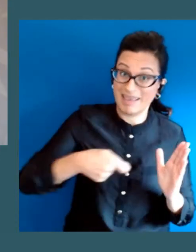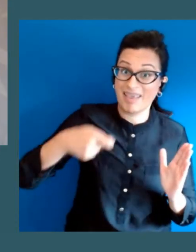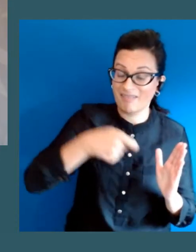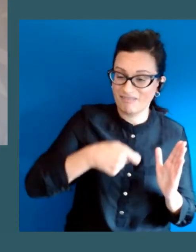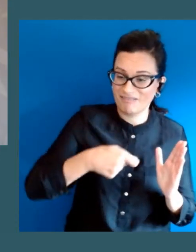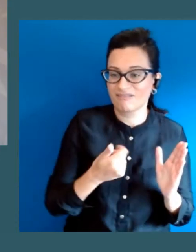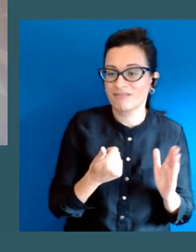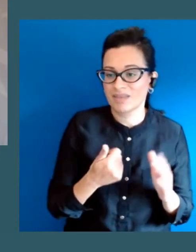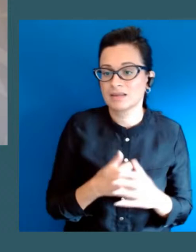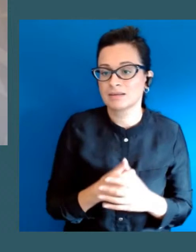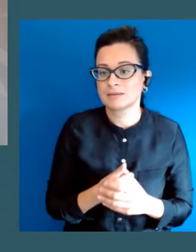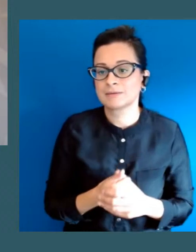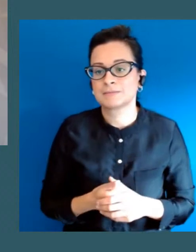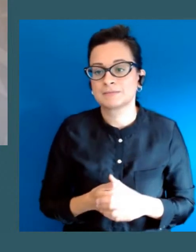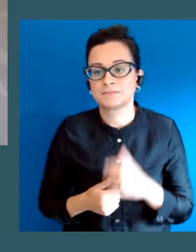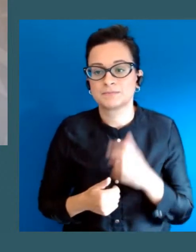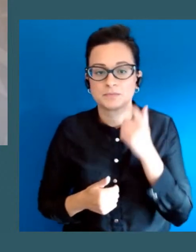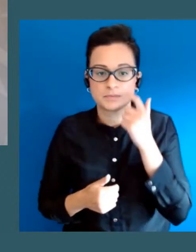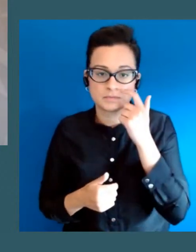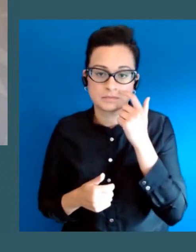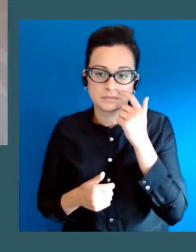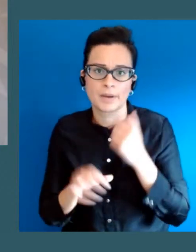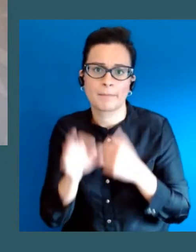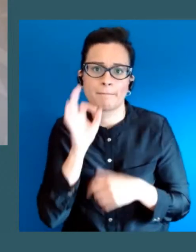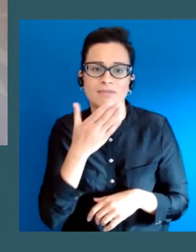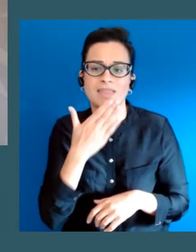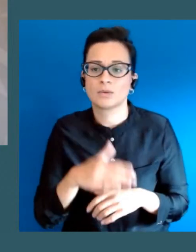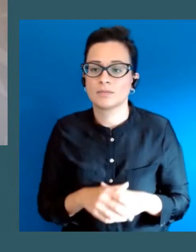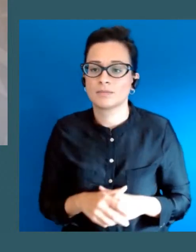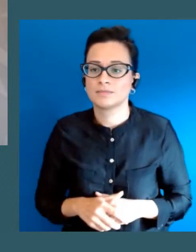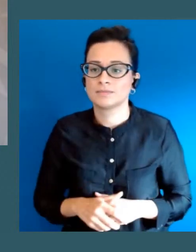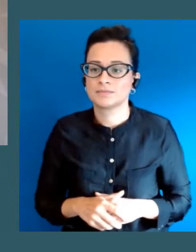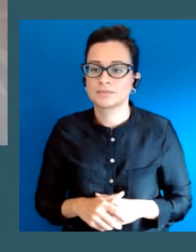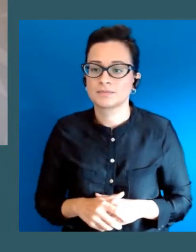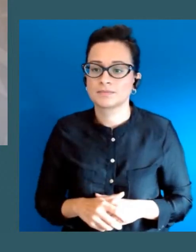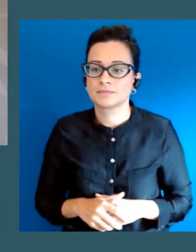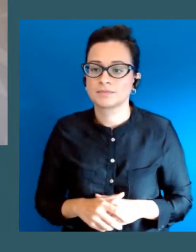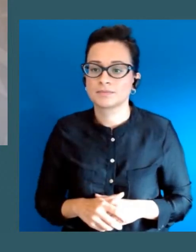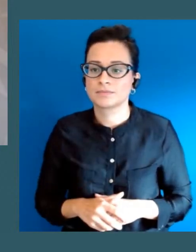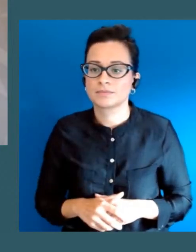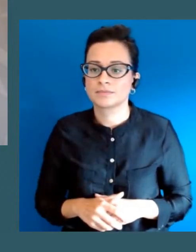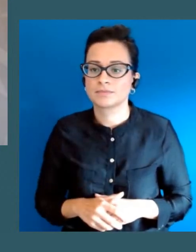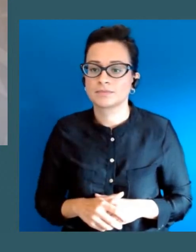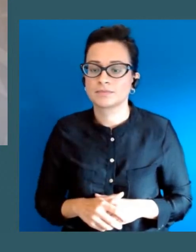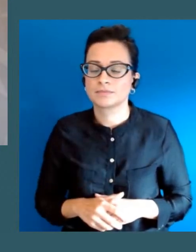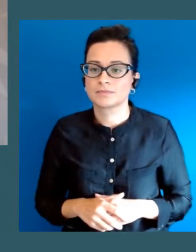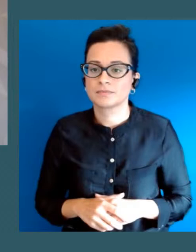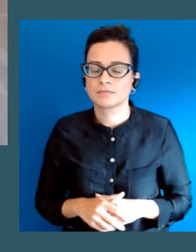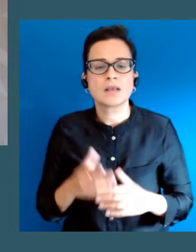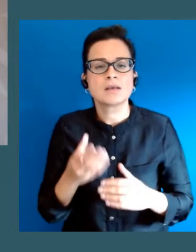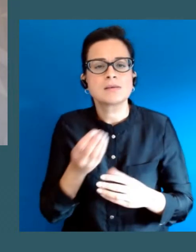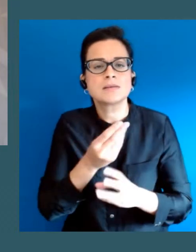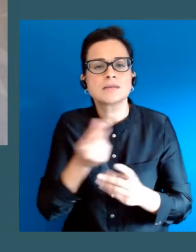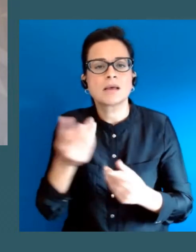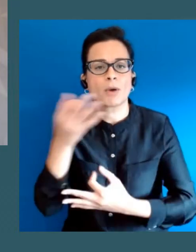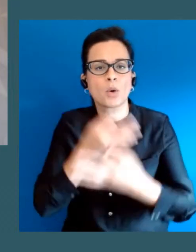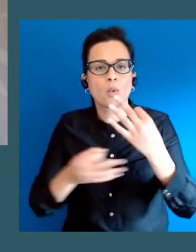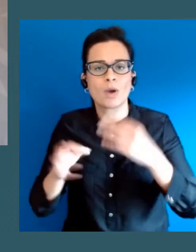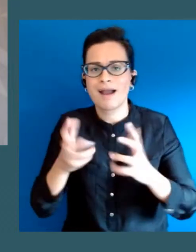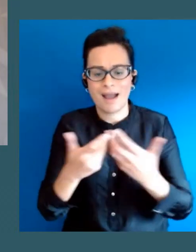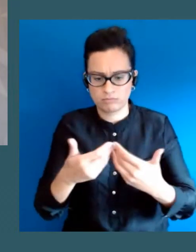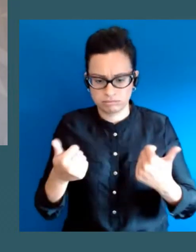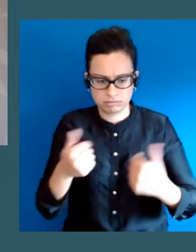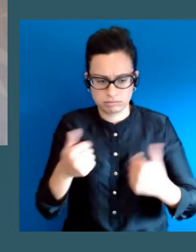Perfect. Thank you very much. There's a couple of questions on how do you distinguish between cow's milk protein allergy, so